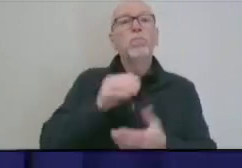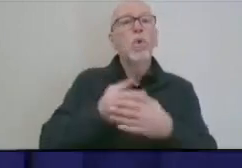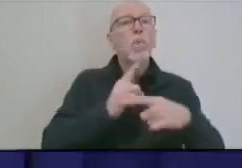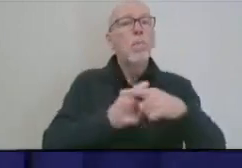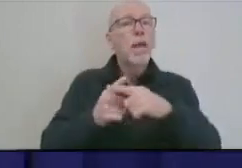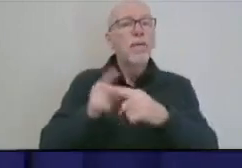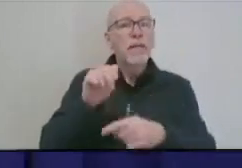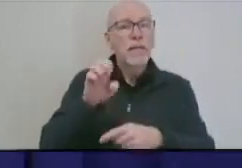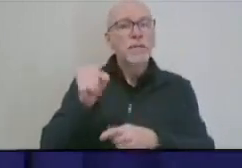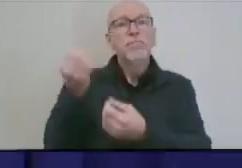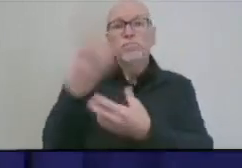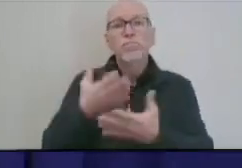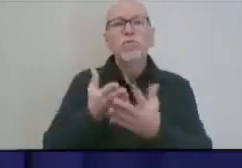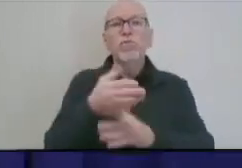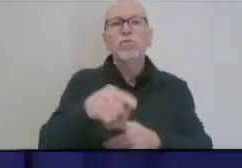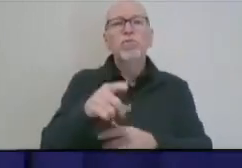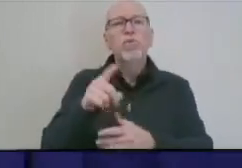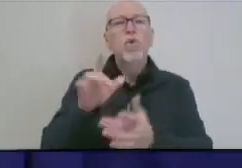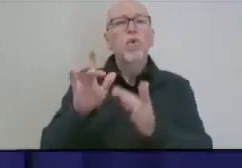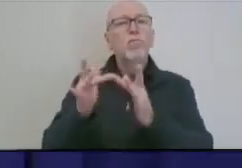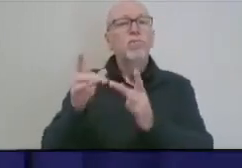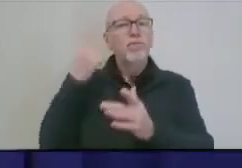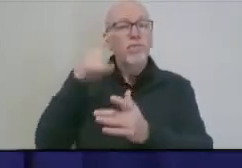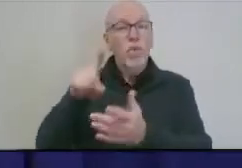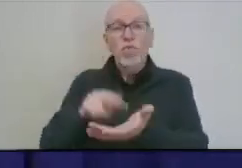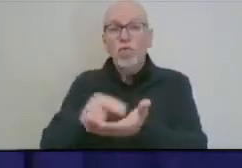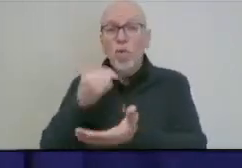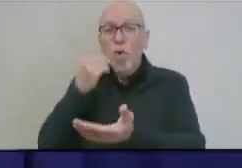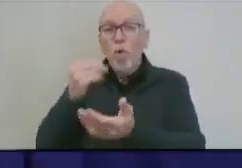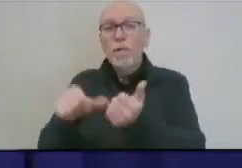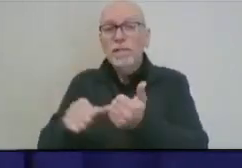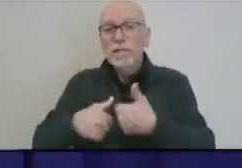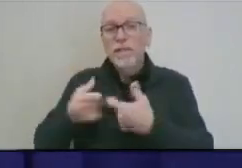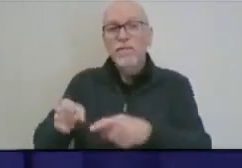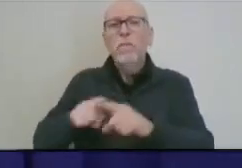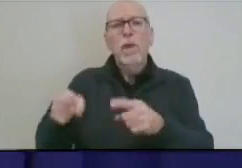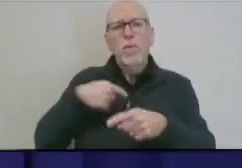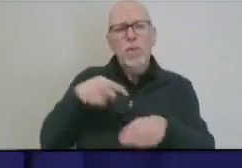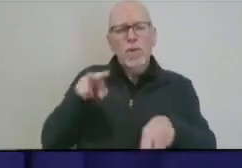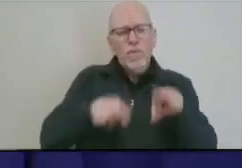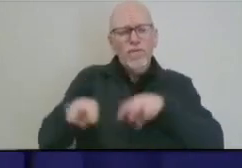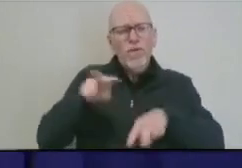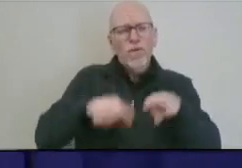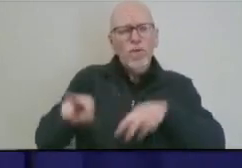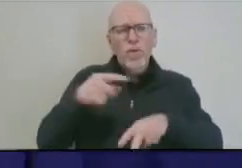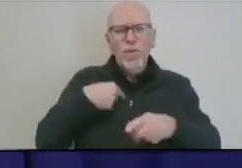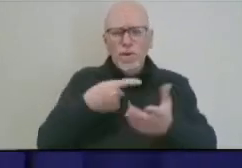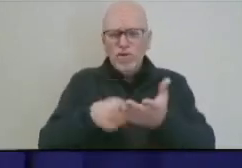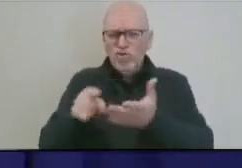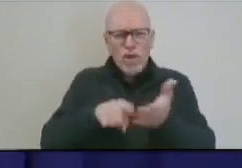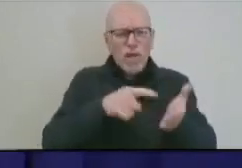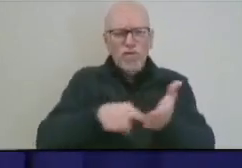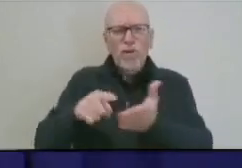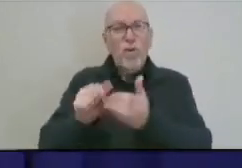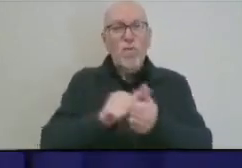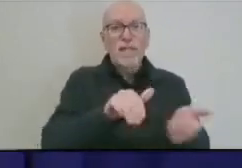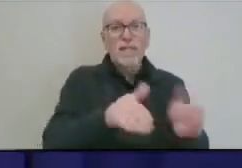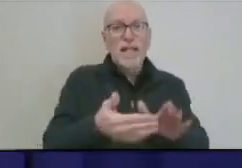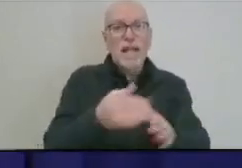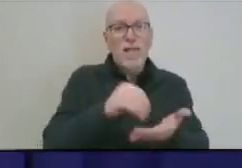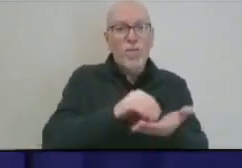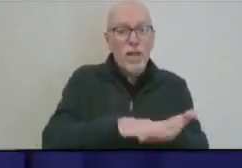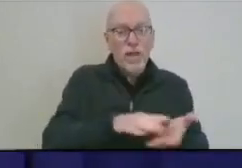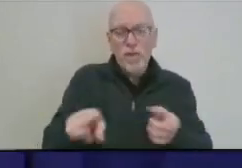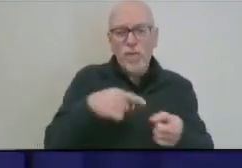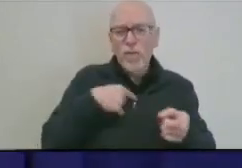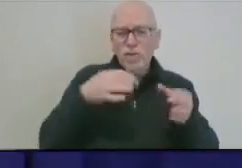were reported through the long-term care portal, but it wasn't until we reviewed cases and cross-referenced them with our death records that we determined